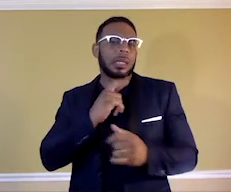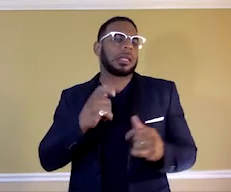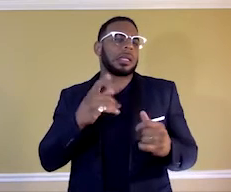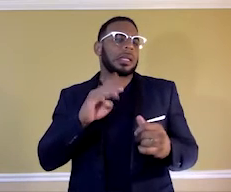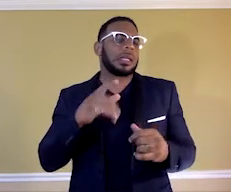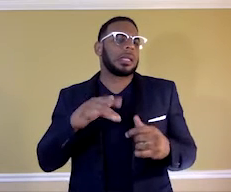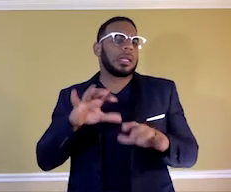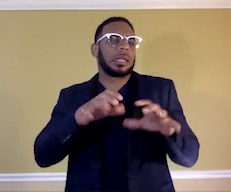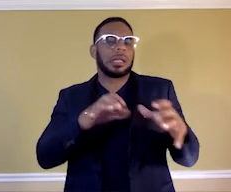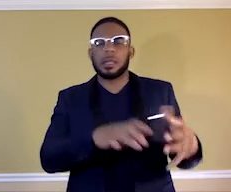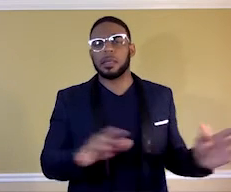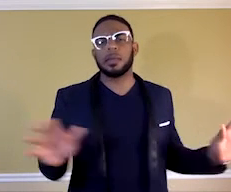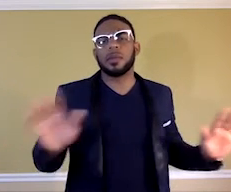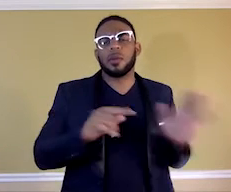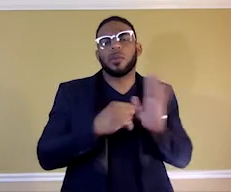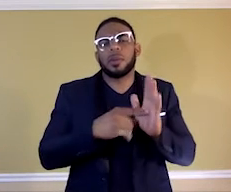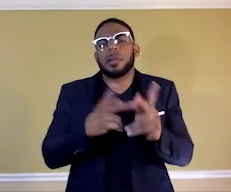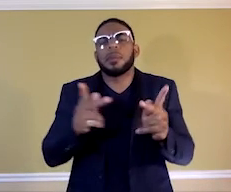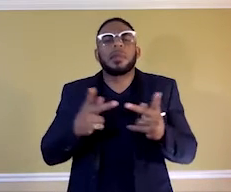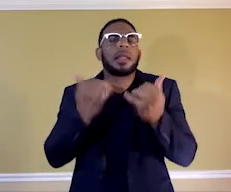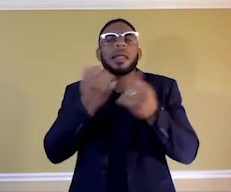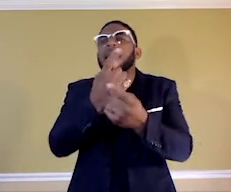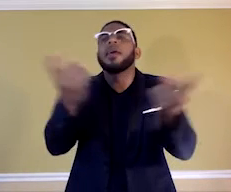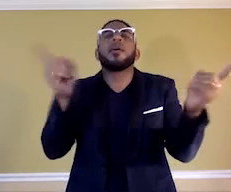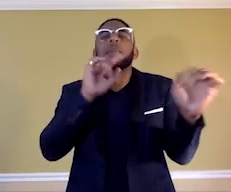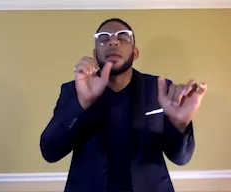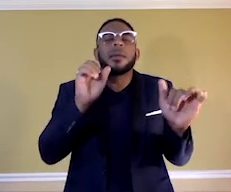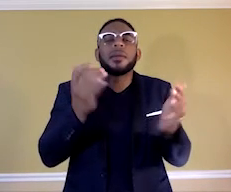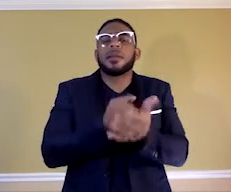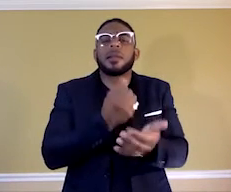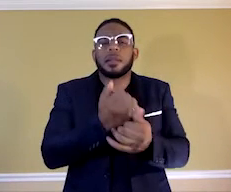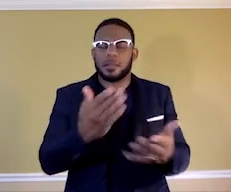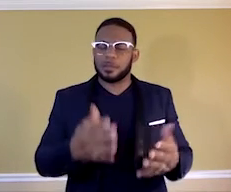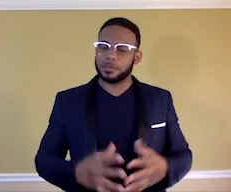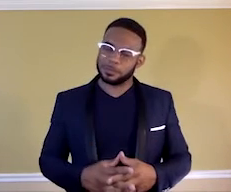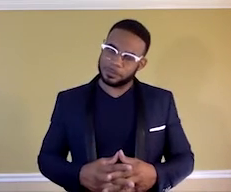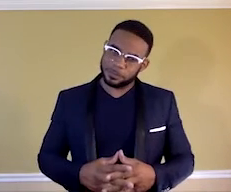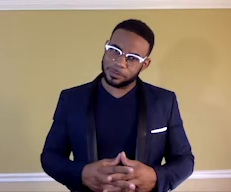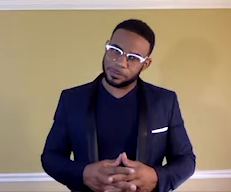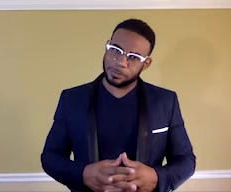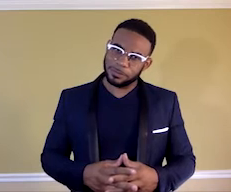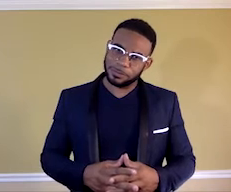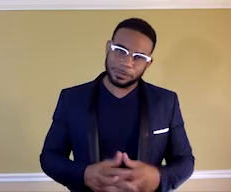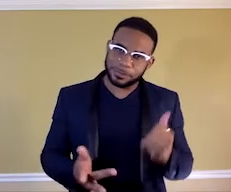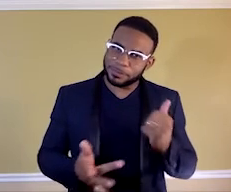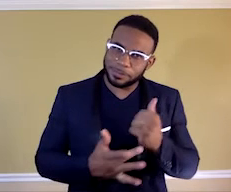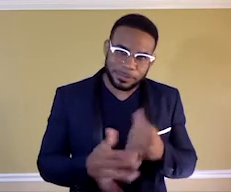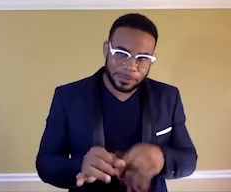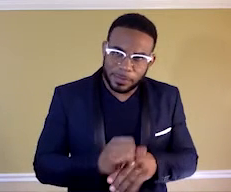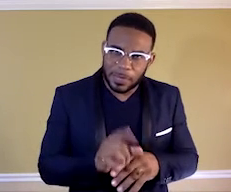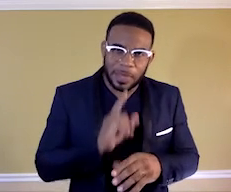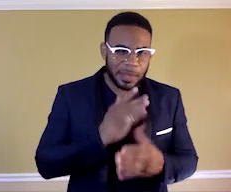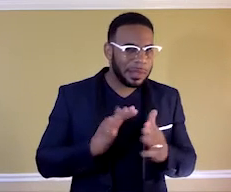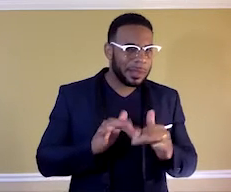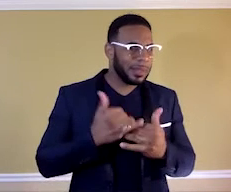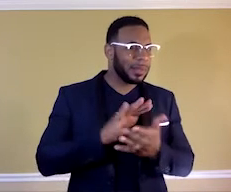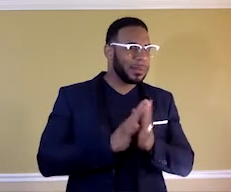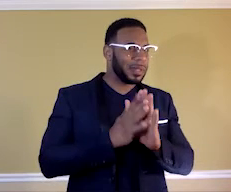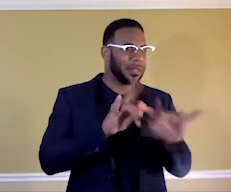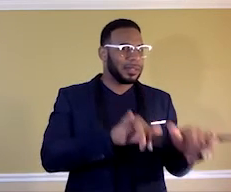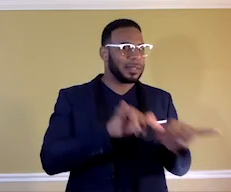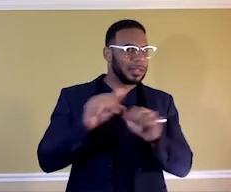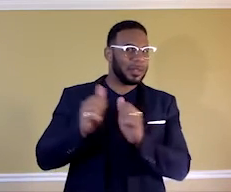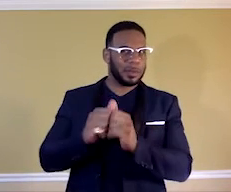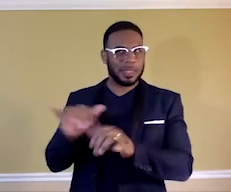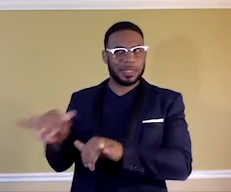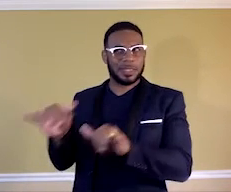digital entities represent a place for anyone to be able to be anything, the tech industry has somehow still become synonymous